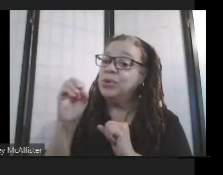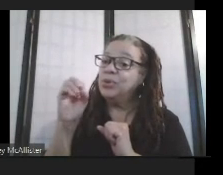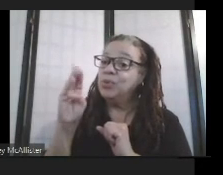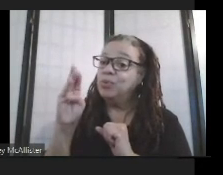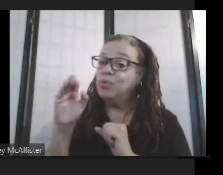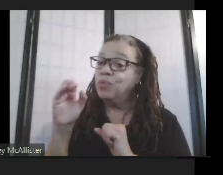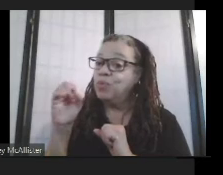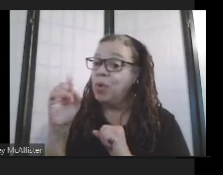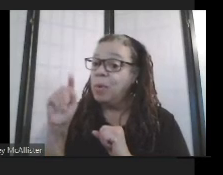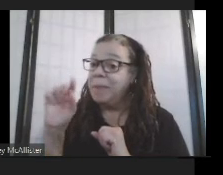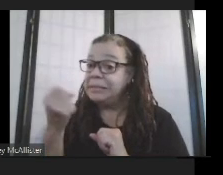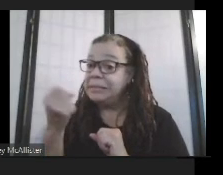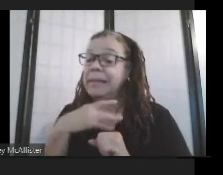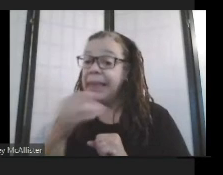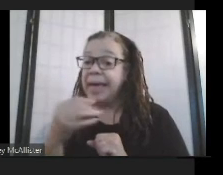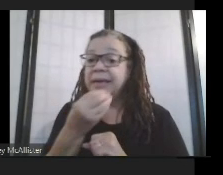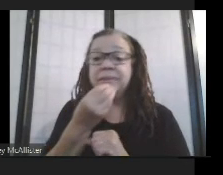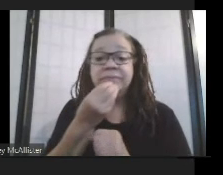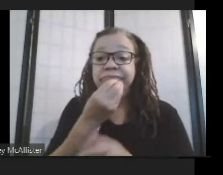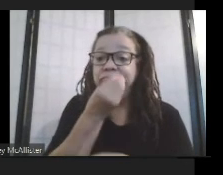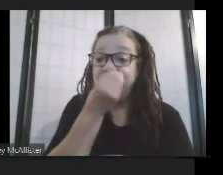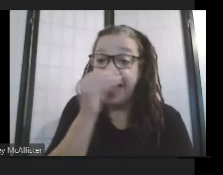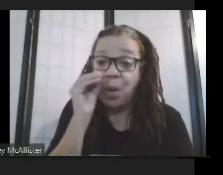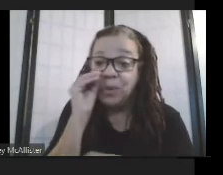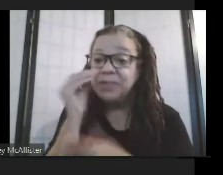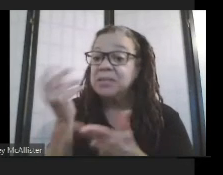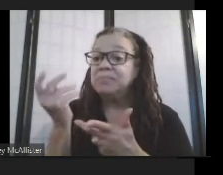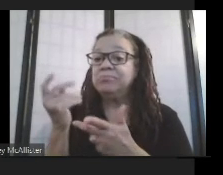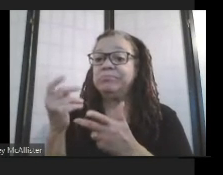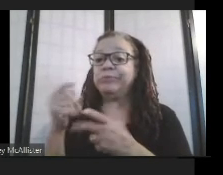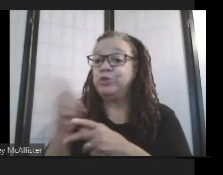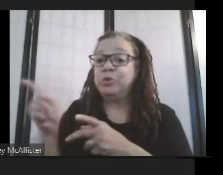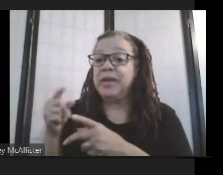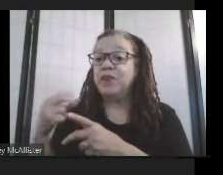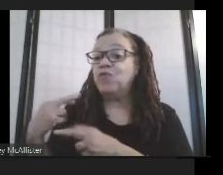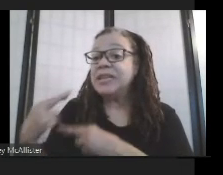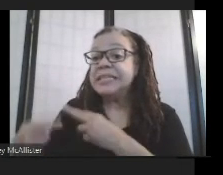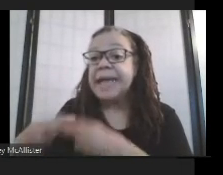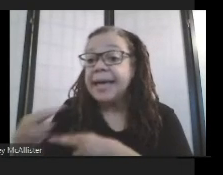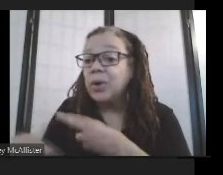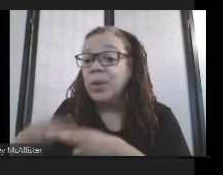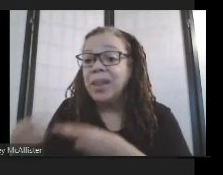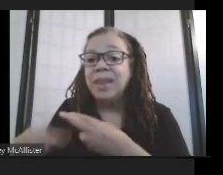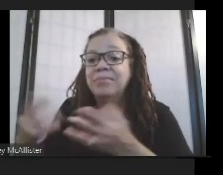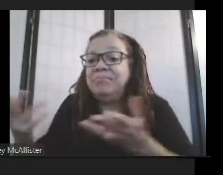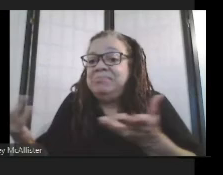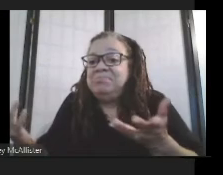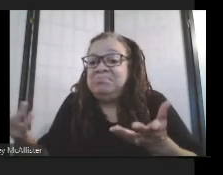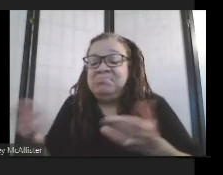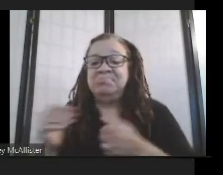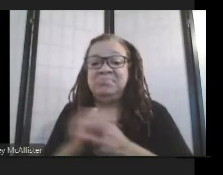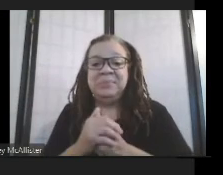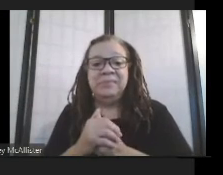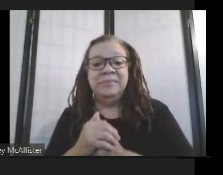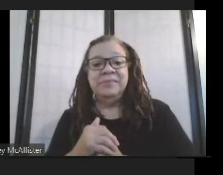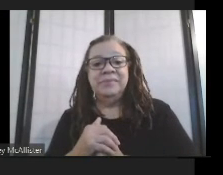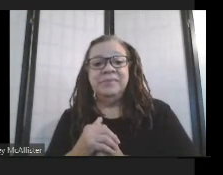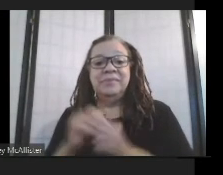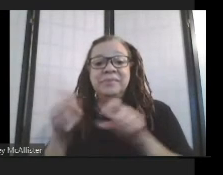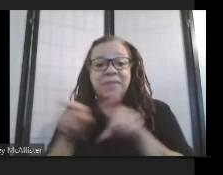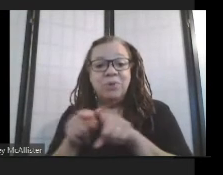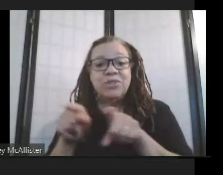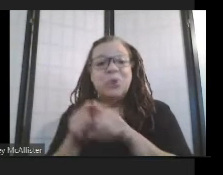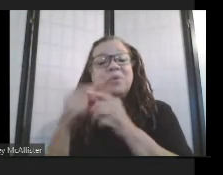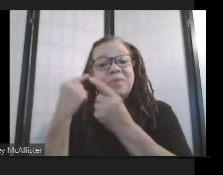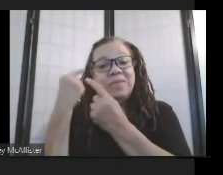would robots like flowers? Would robots recycle? So it was both cute and kind of a striking